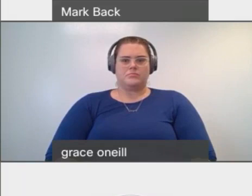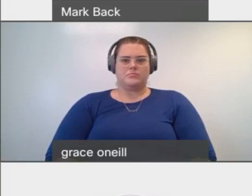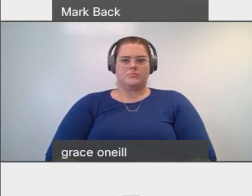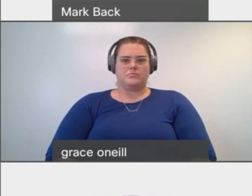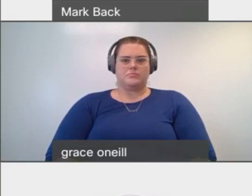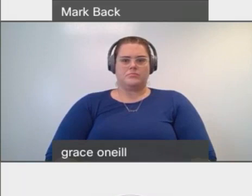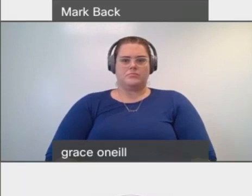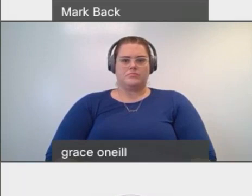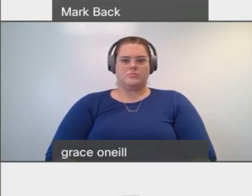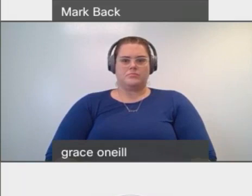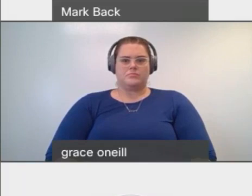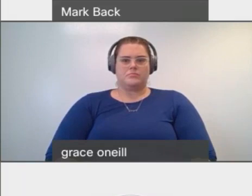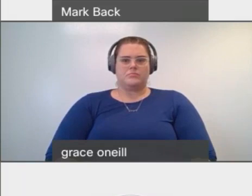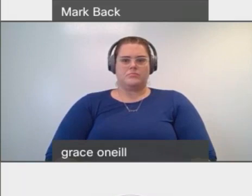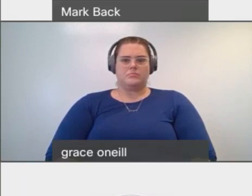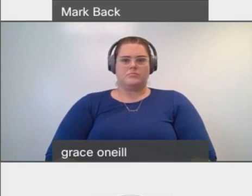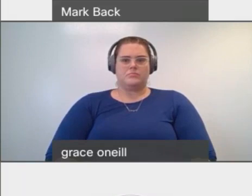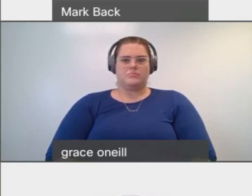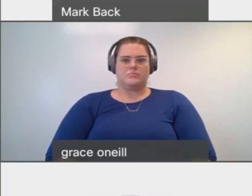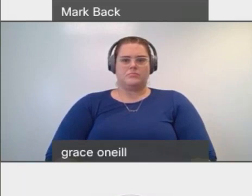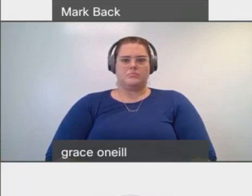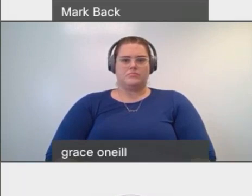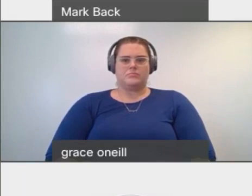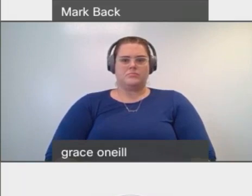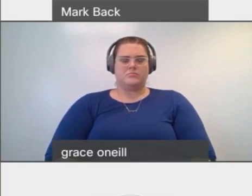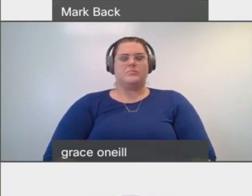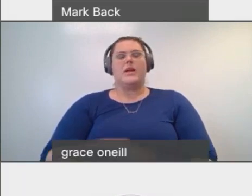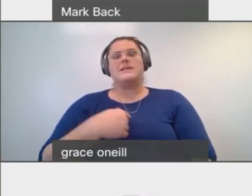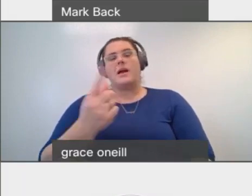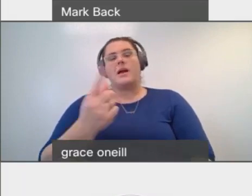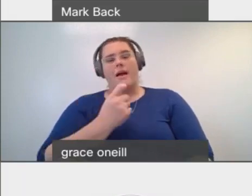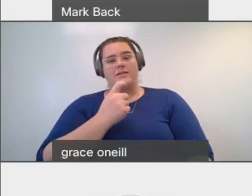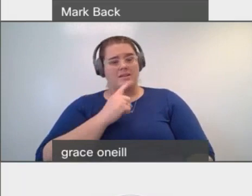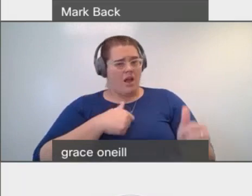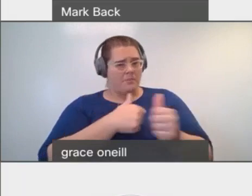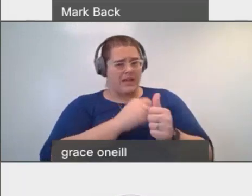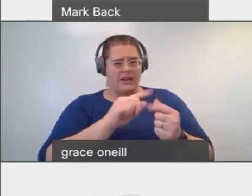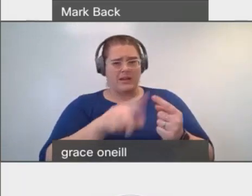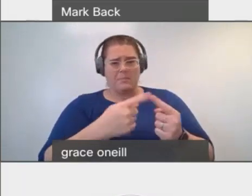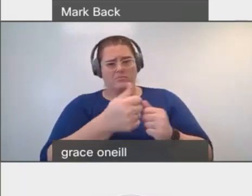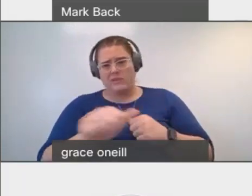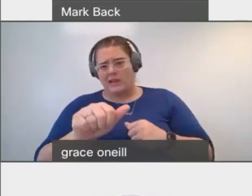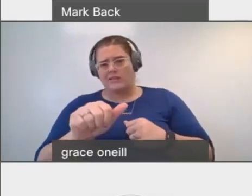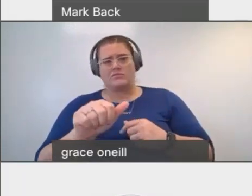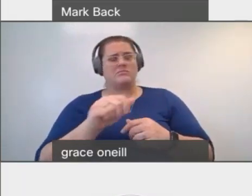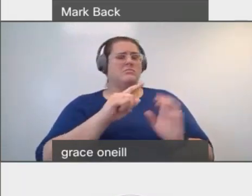Is there any update on how many provider staff requested medical or religious exemptions from vaccinations